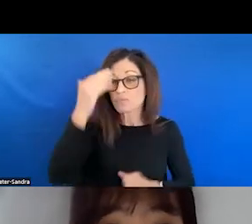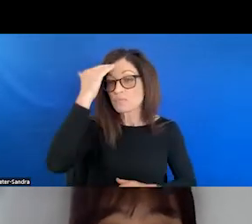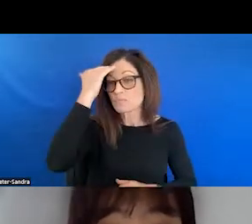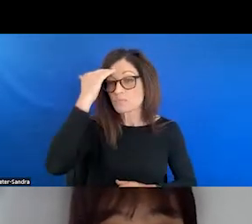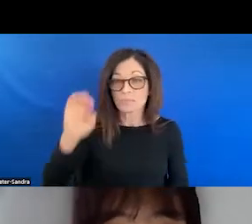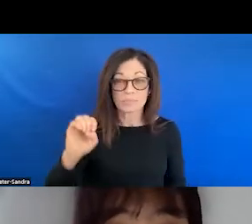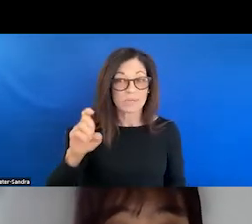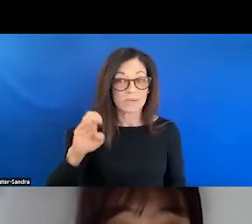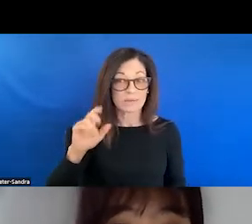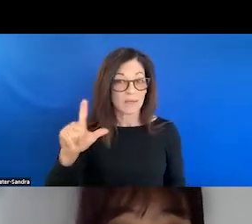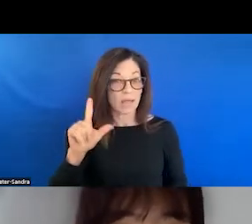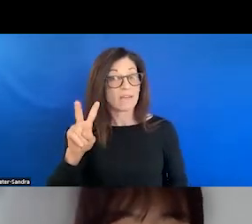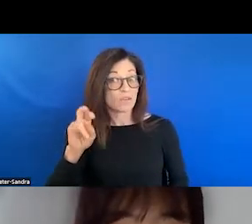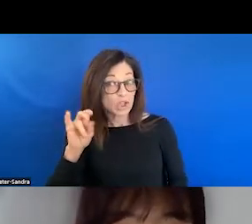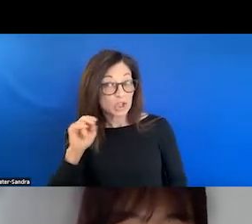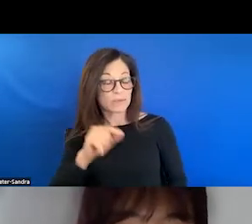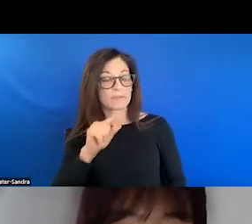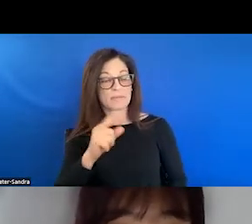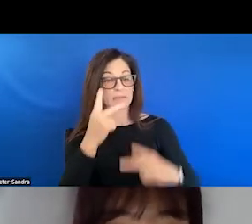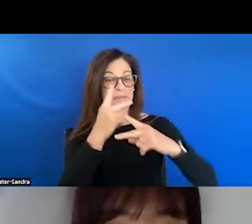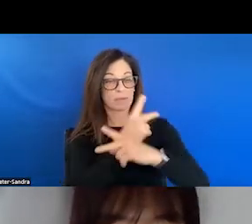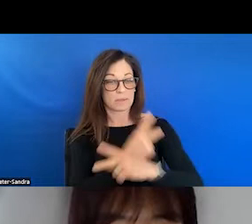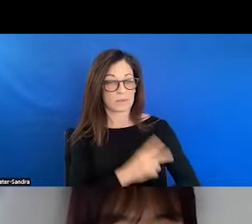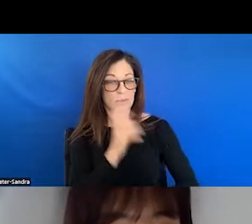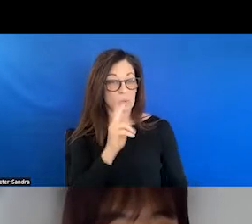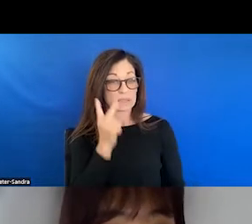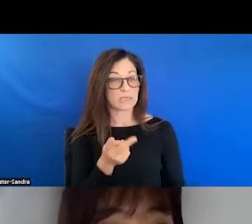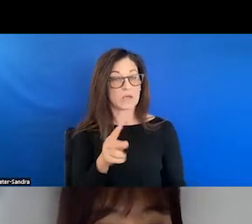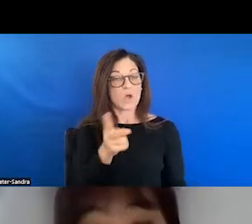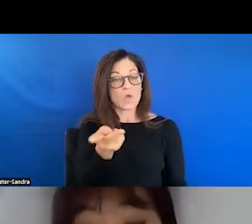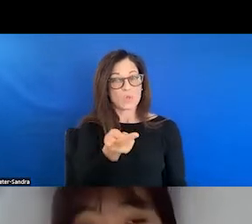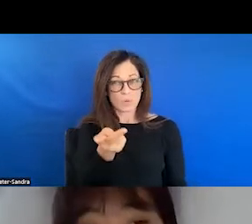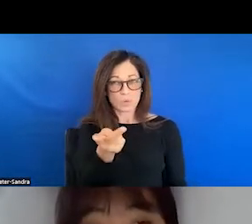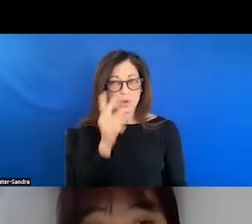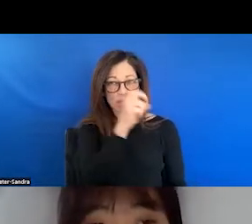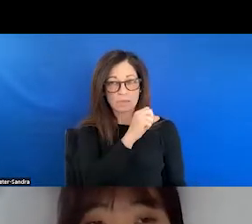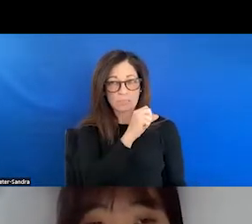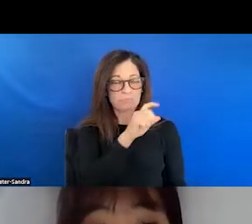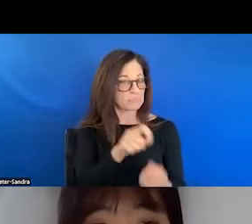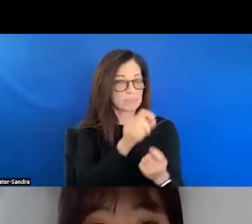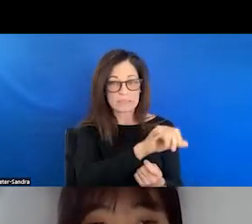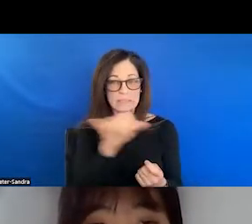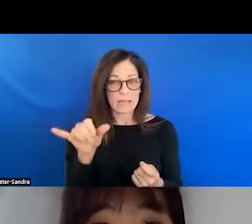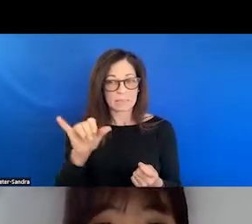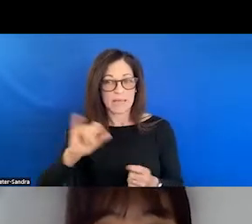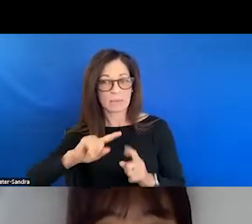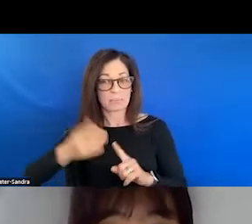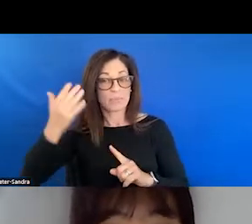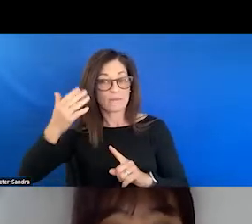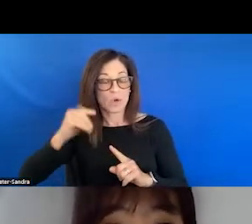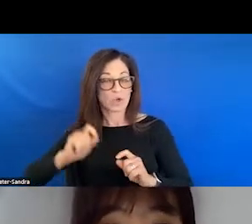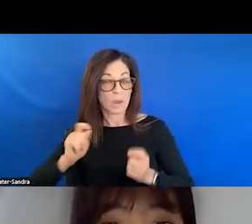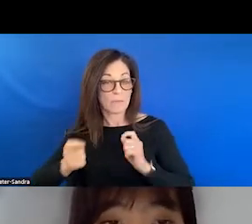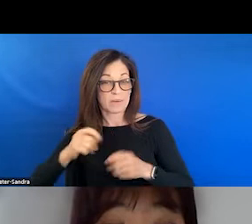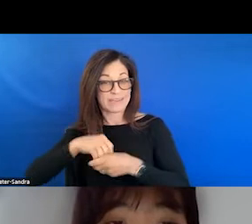version of the calculator, you will see that these two assumptions here, they're exactly the same as what you could previously modify in the